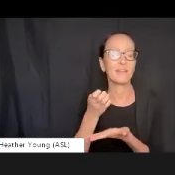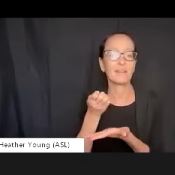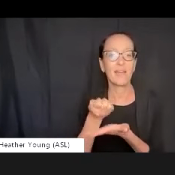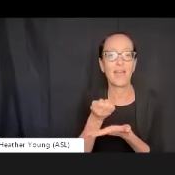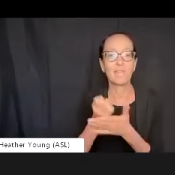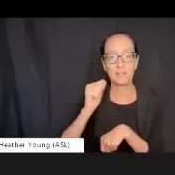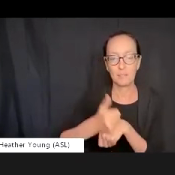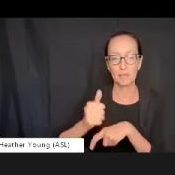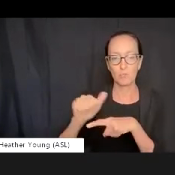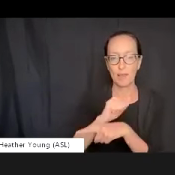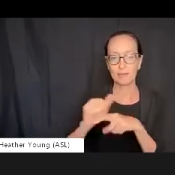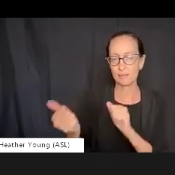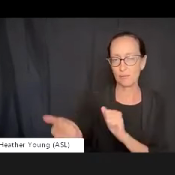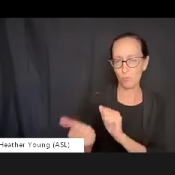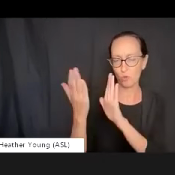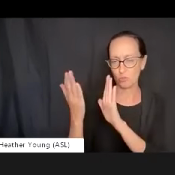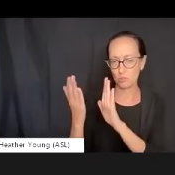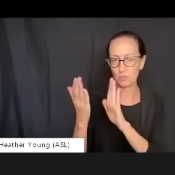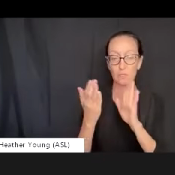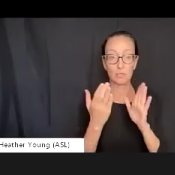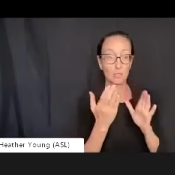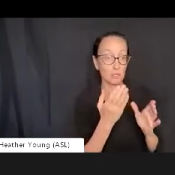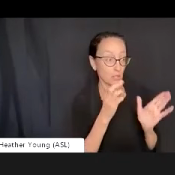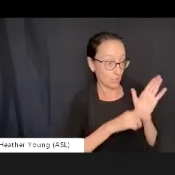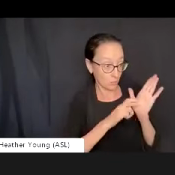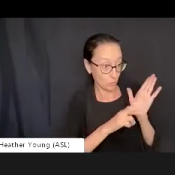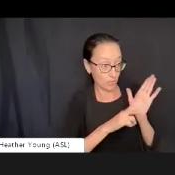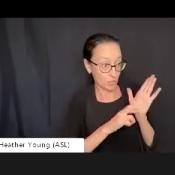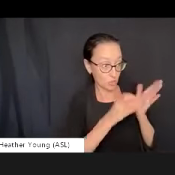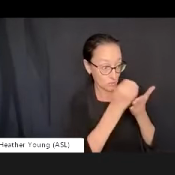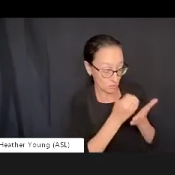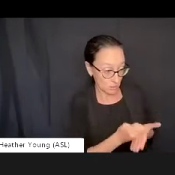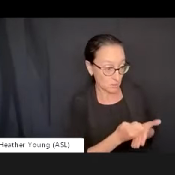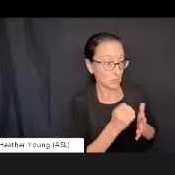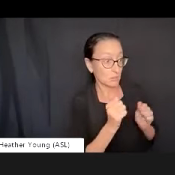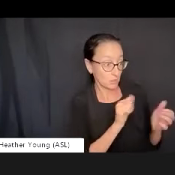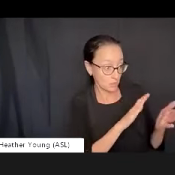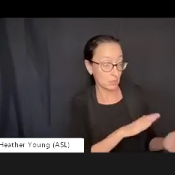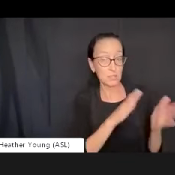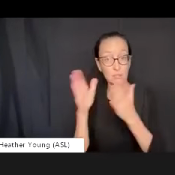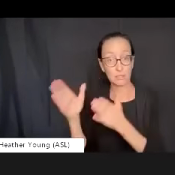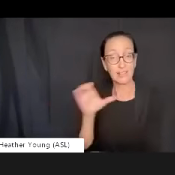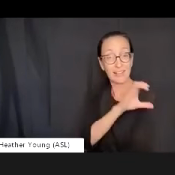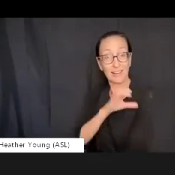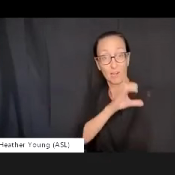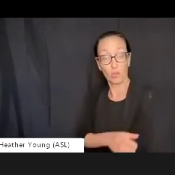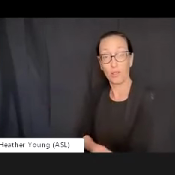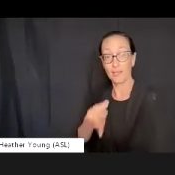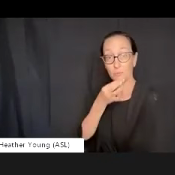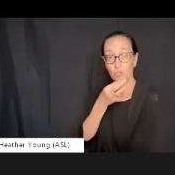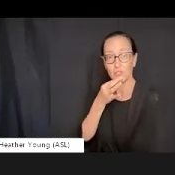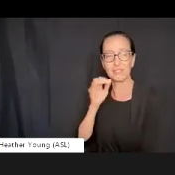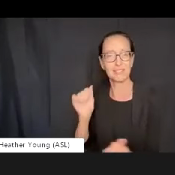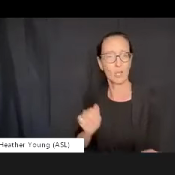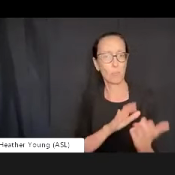describes integrating the available research evidence along with clinical expertise to try